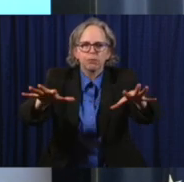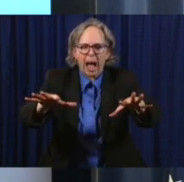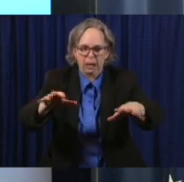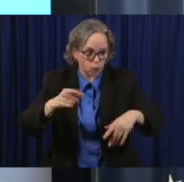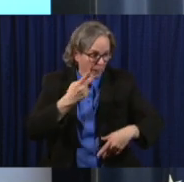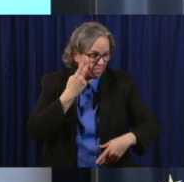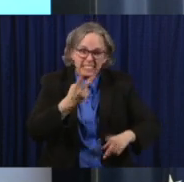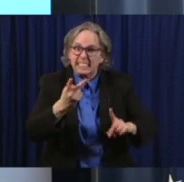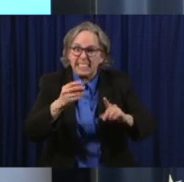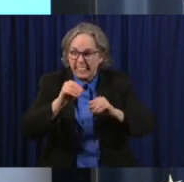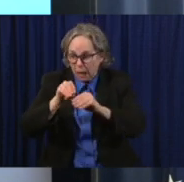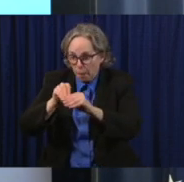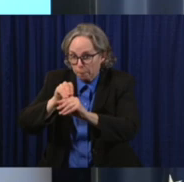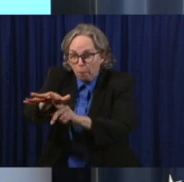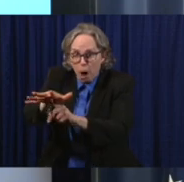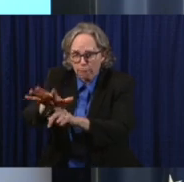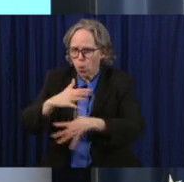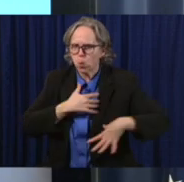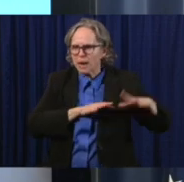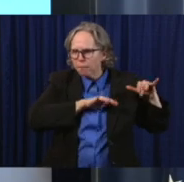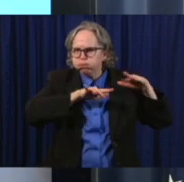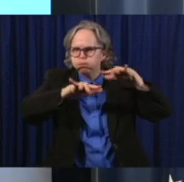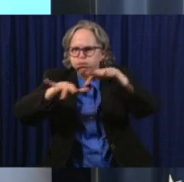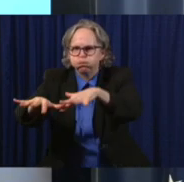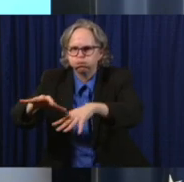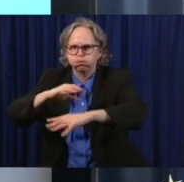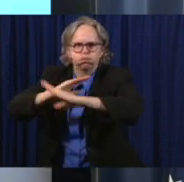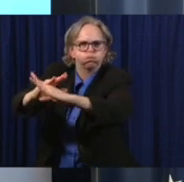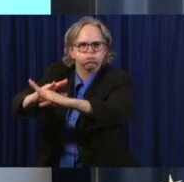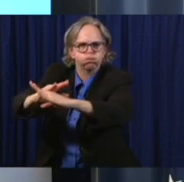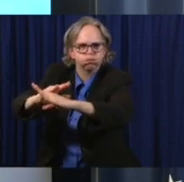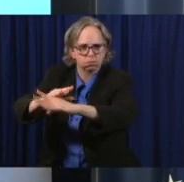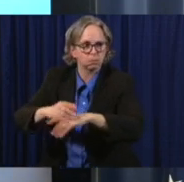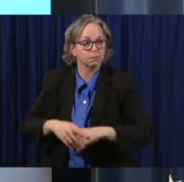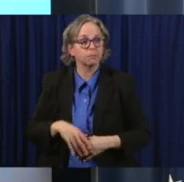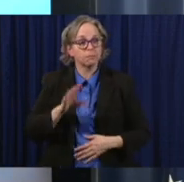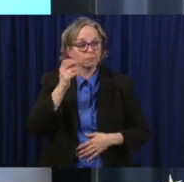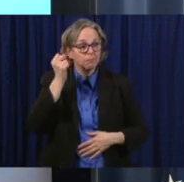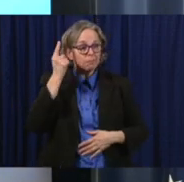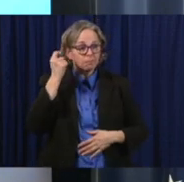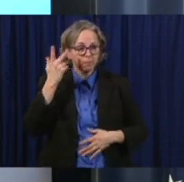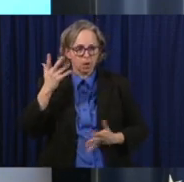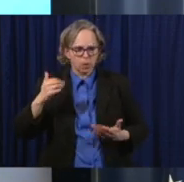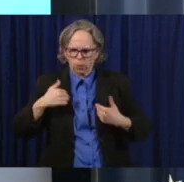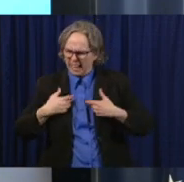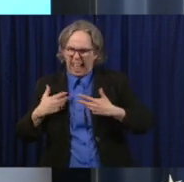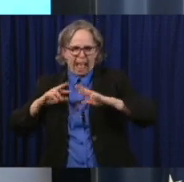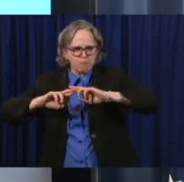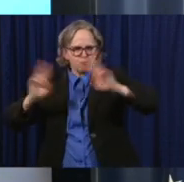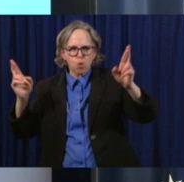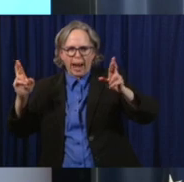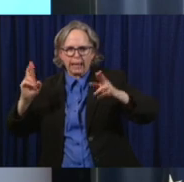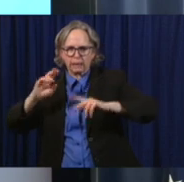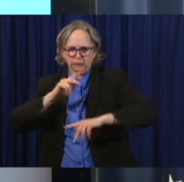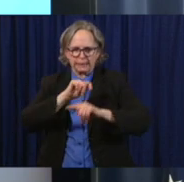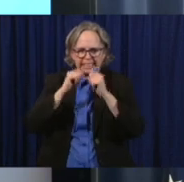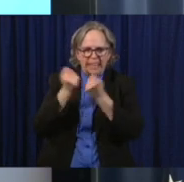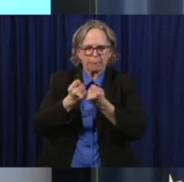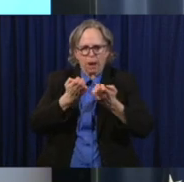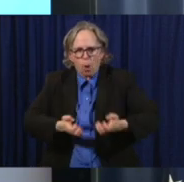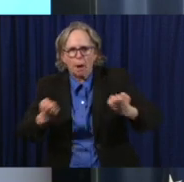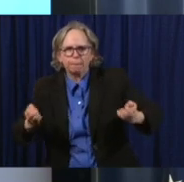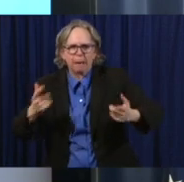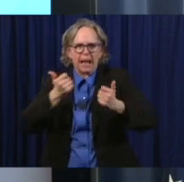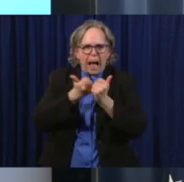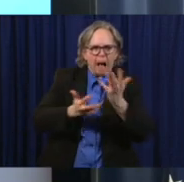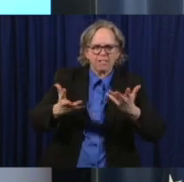or a concern, and to be sure that we can surge in or bring in extra resources, both to test as well